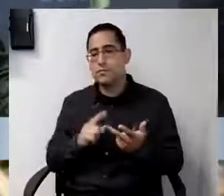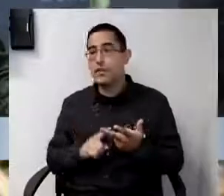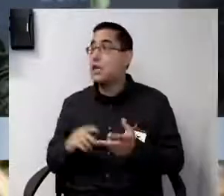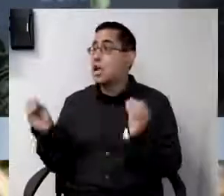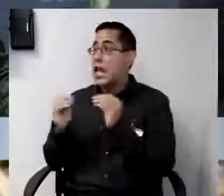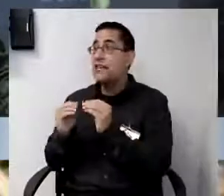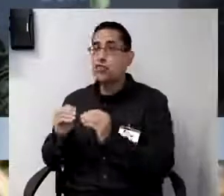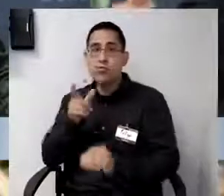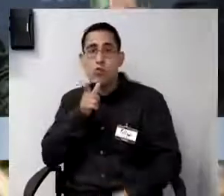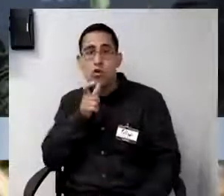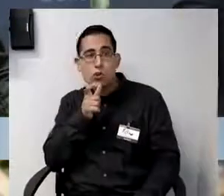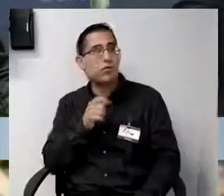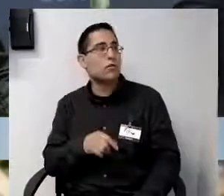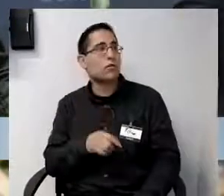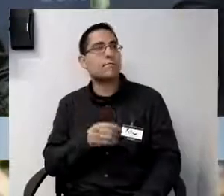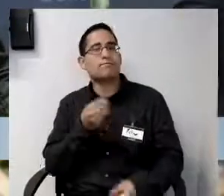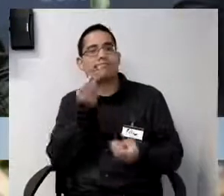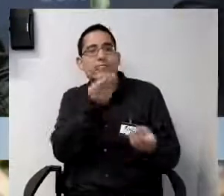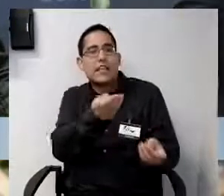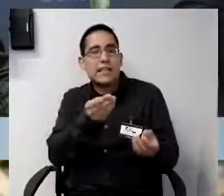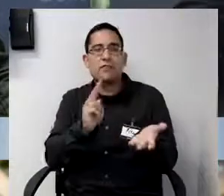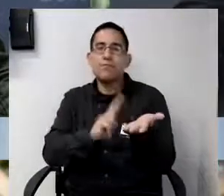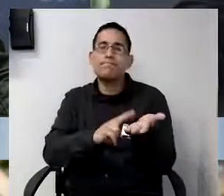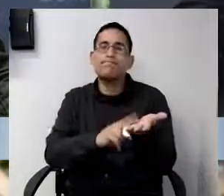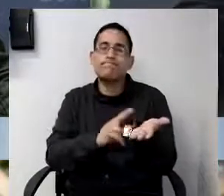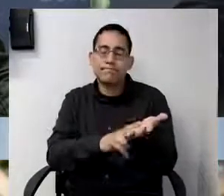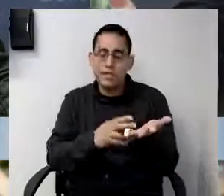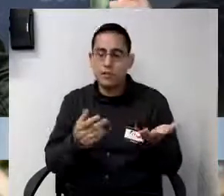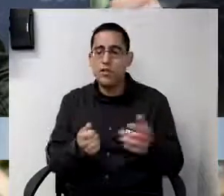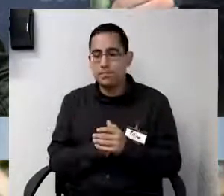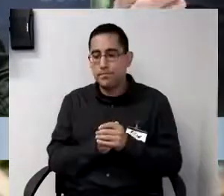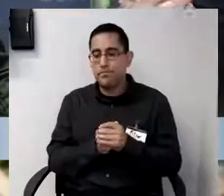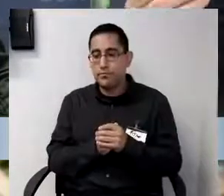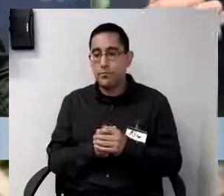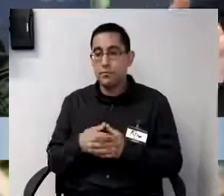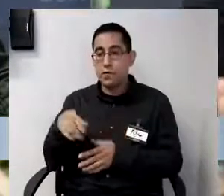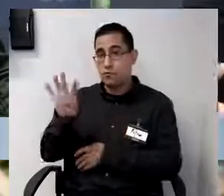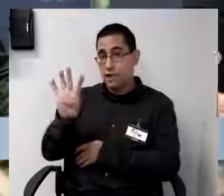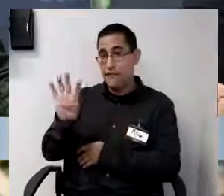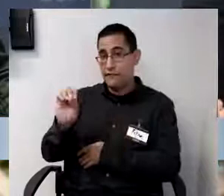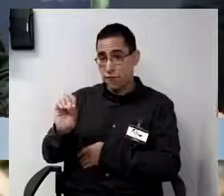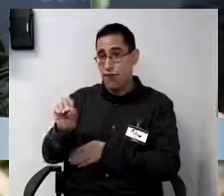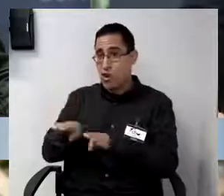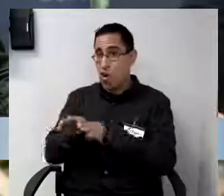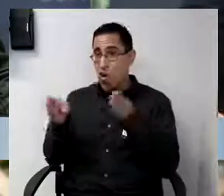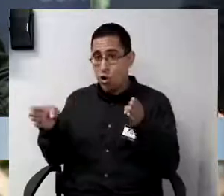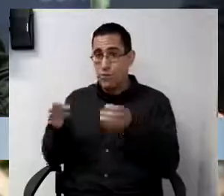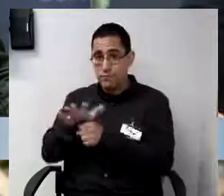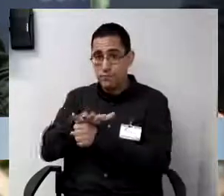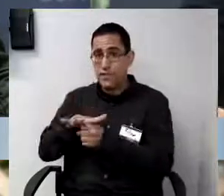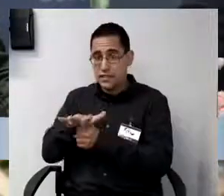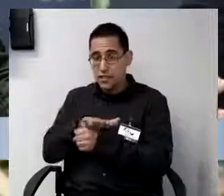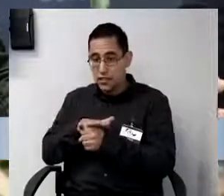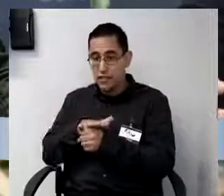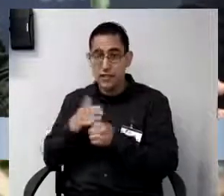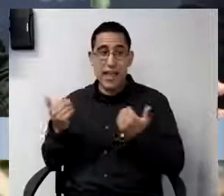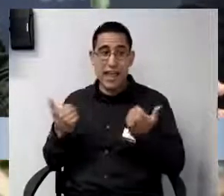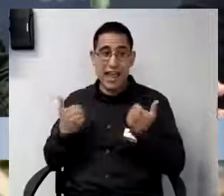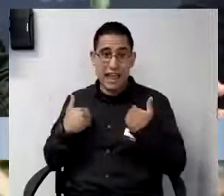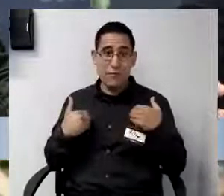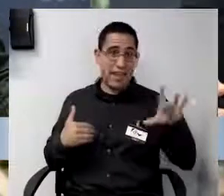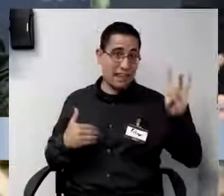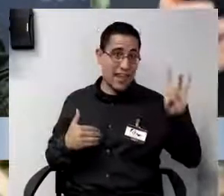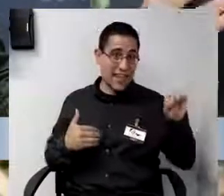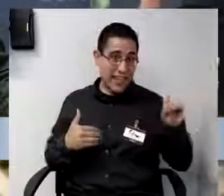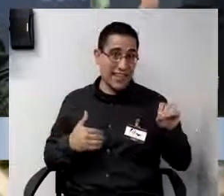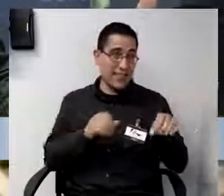thing. But because we have 40 open positions and we have 80 employees that are quarantined right